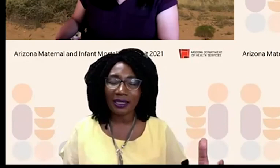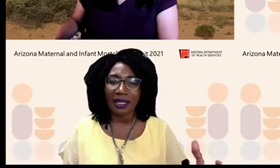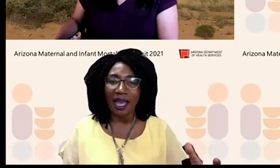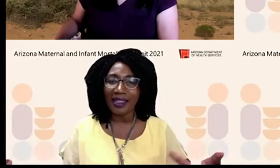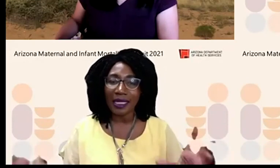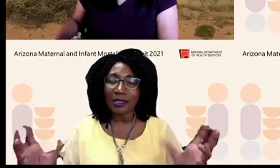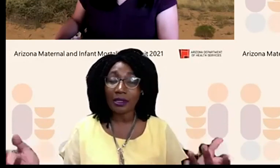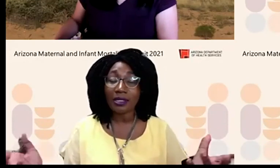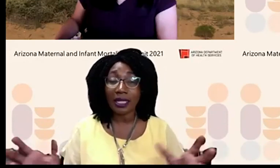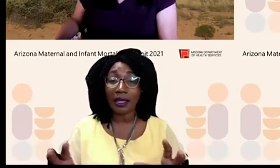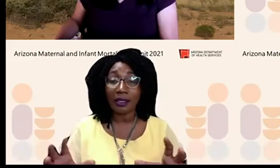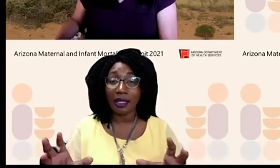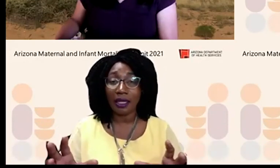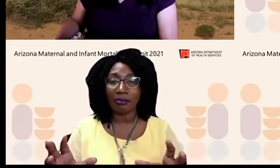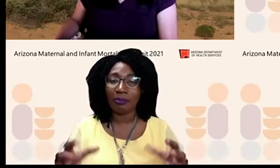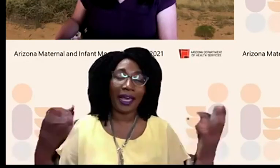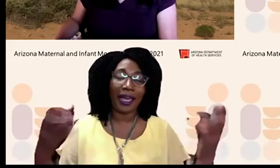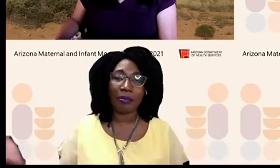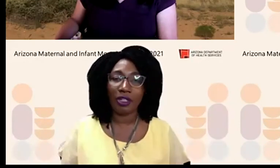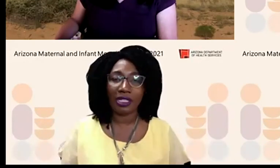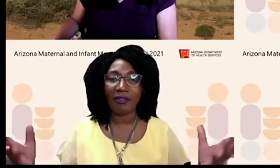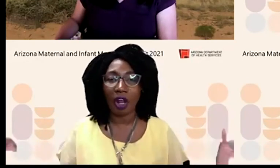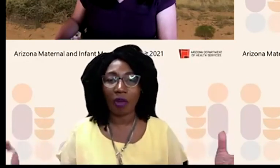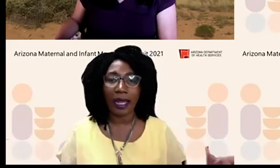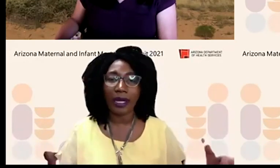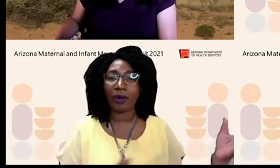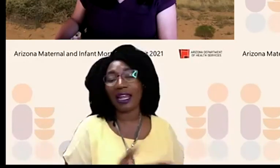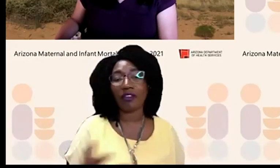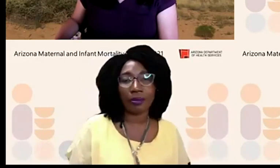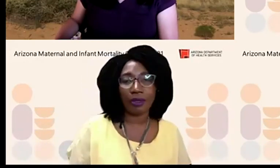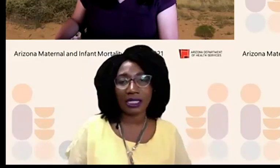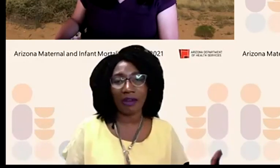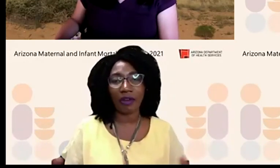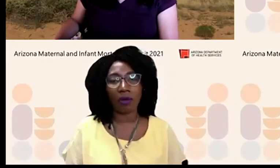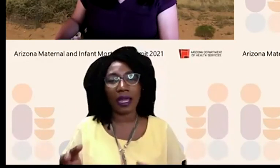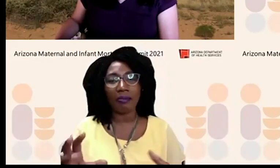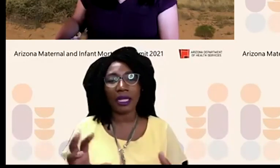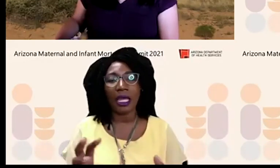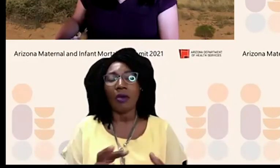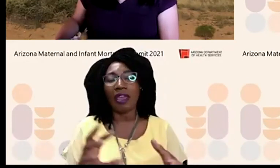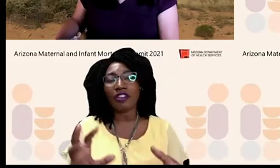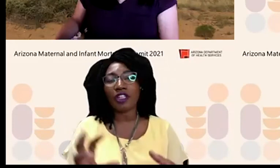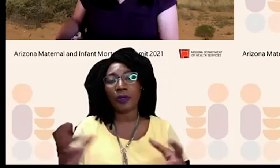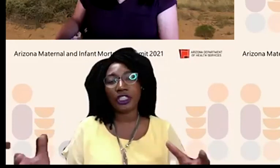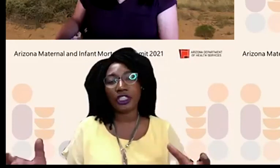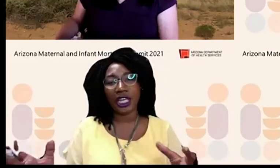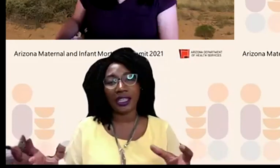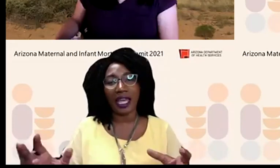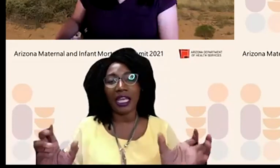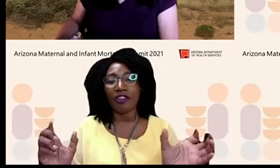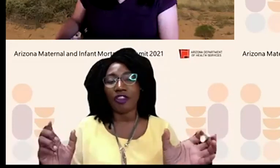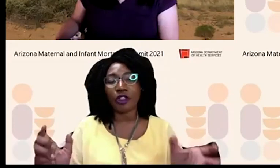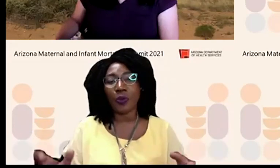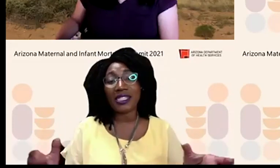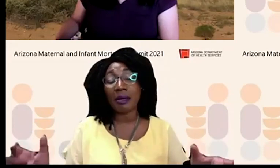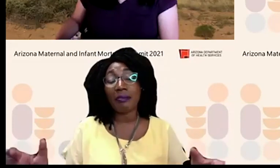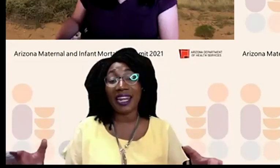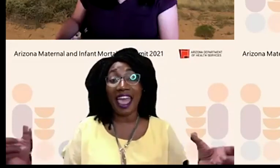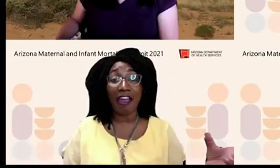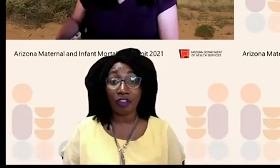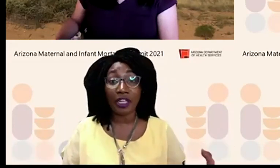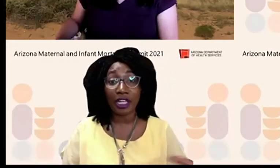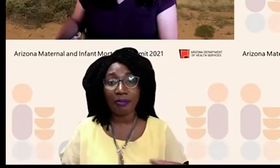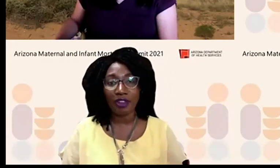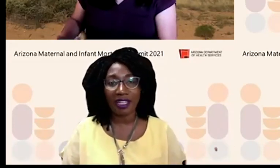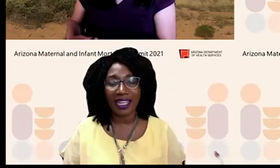appreciate, and that's not to say that Black communities have it all right or Native communities have it all right, but we have to appreciate that there's wisdom